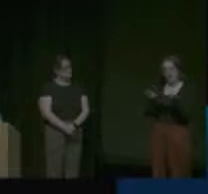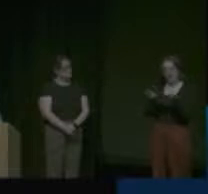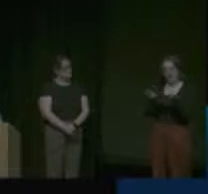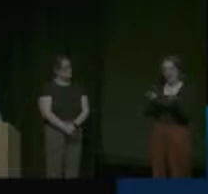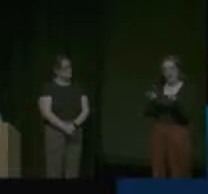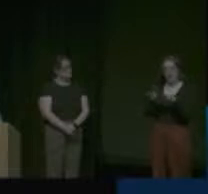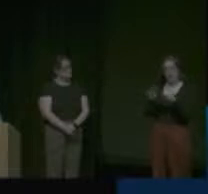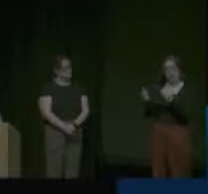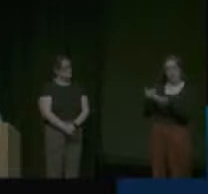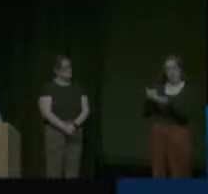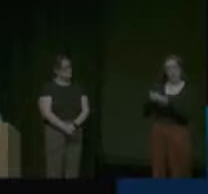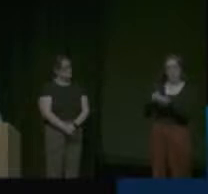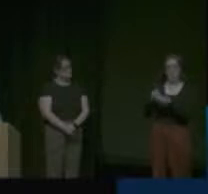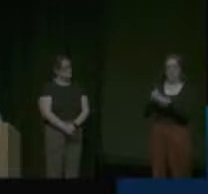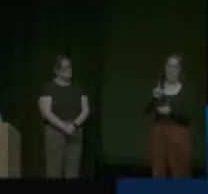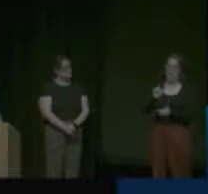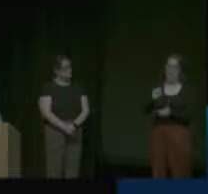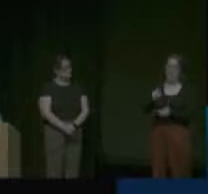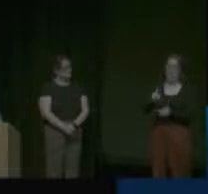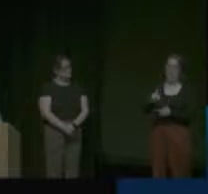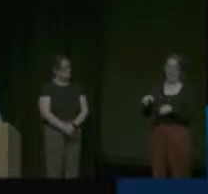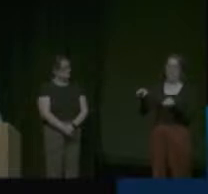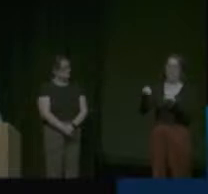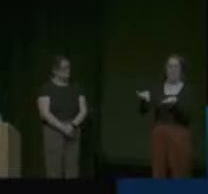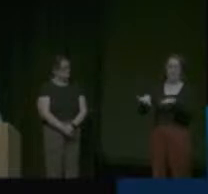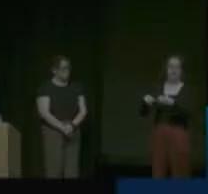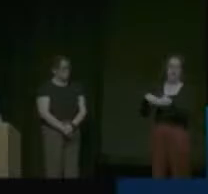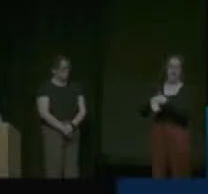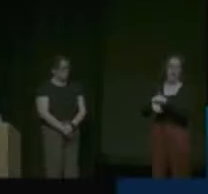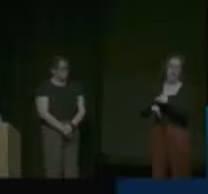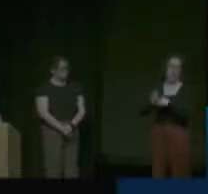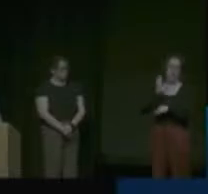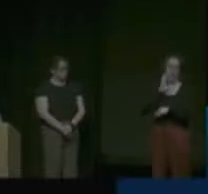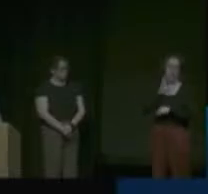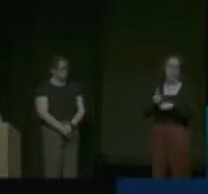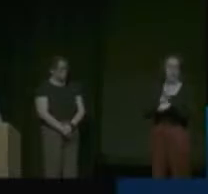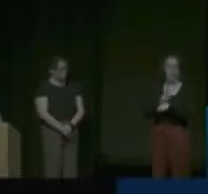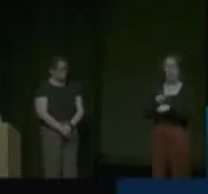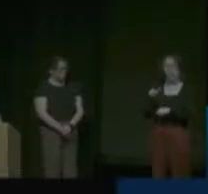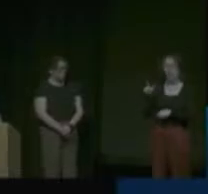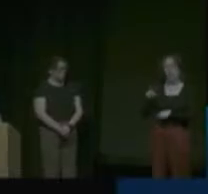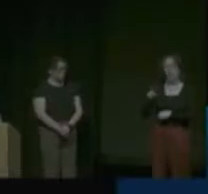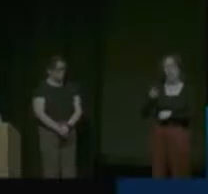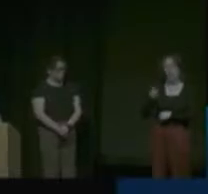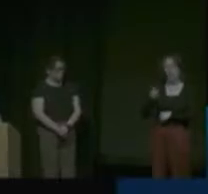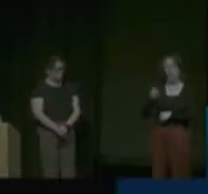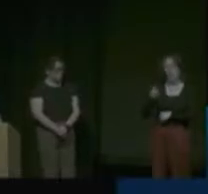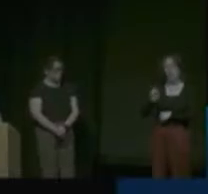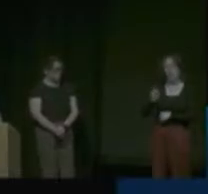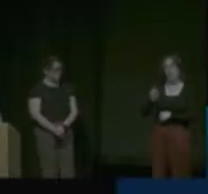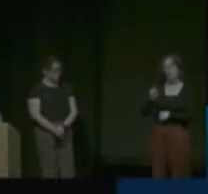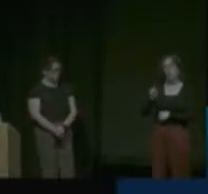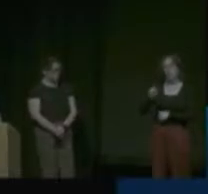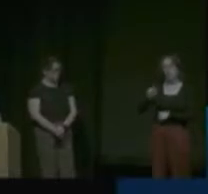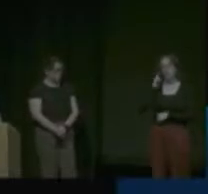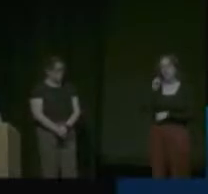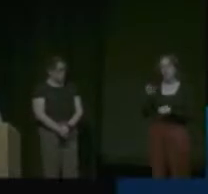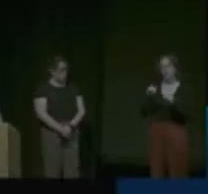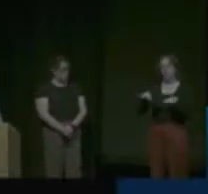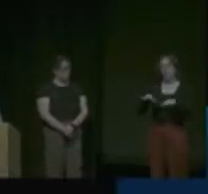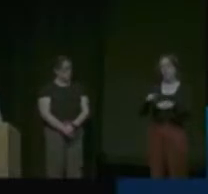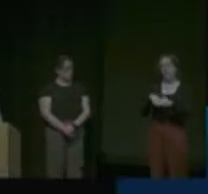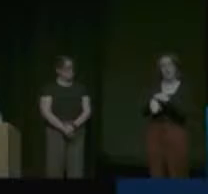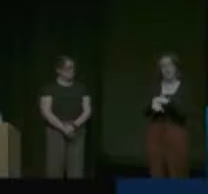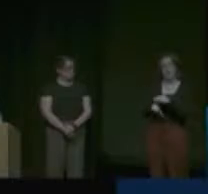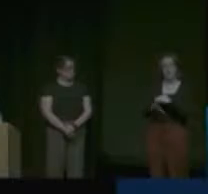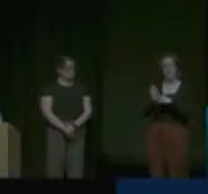land access, which will be using the lower gorge trail for that land access and cutting